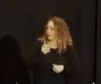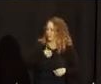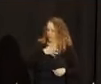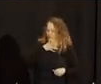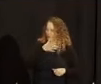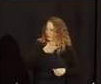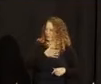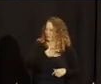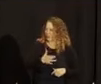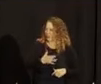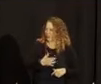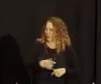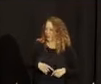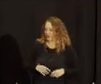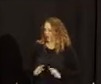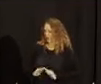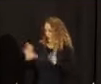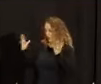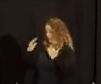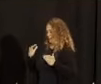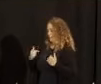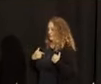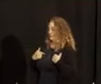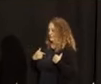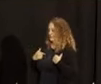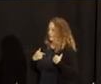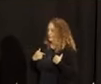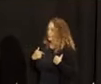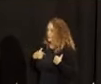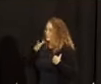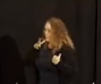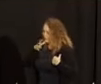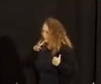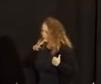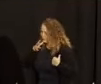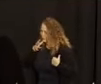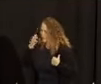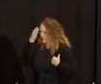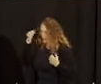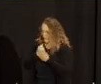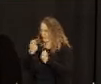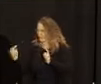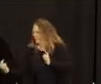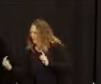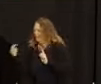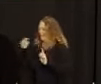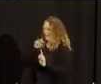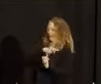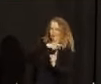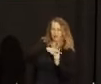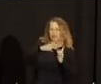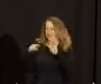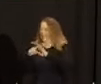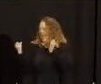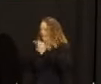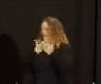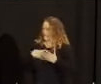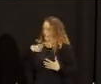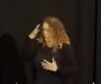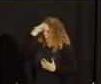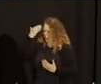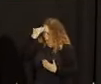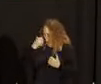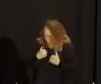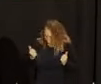sees my limits most clearly is also my mother. Moms. Right? And so